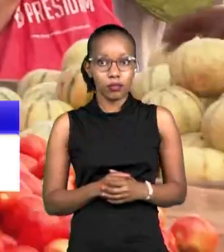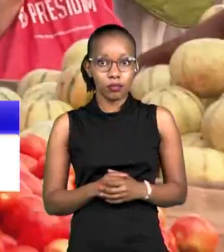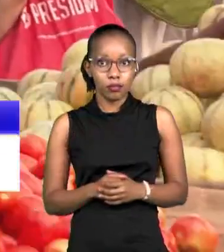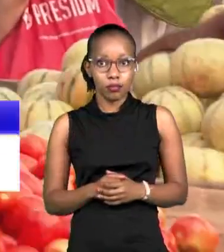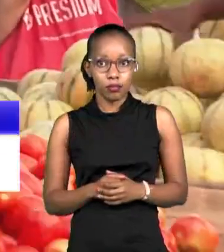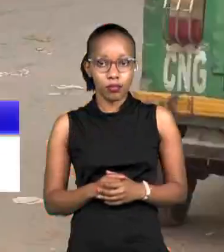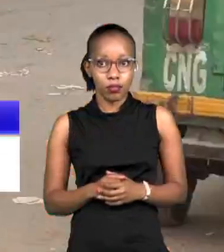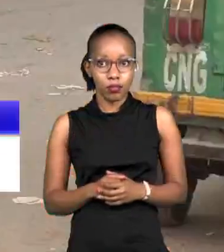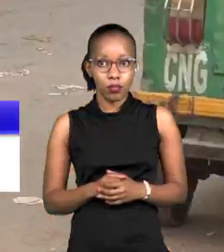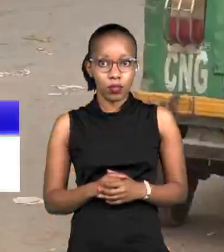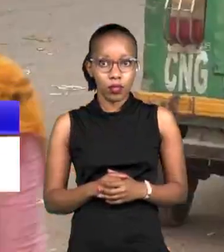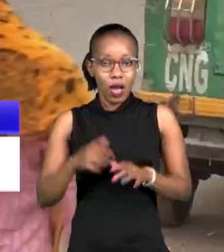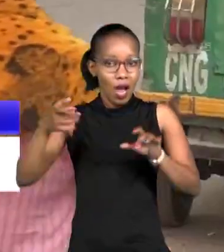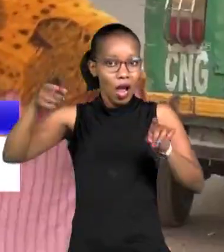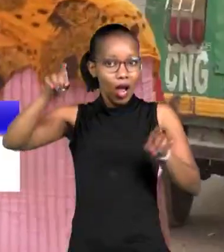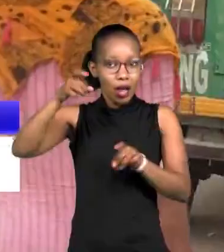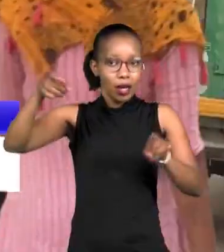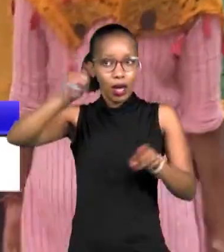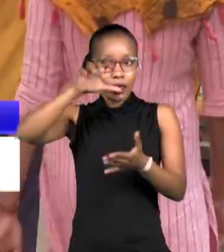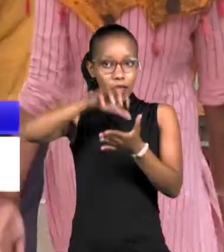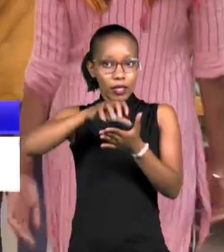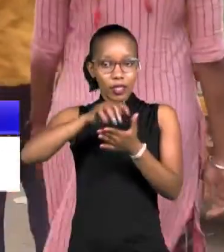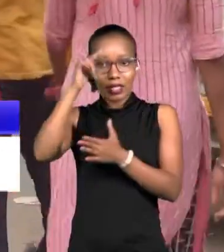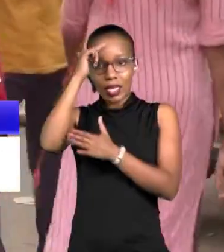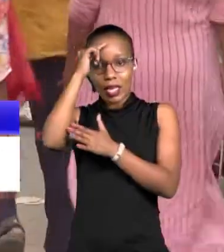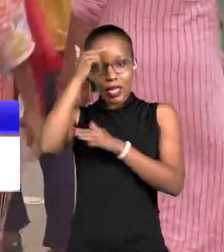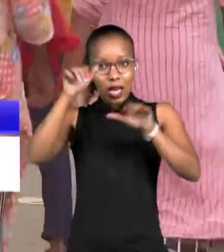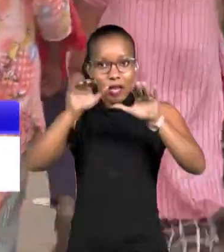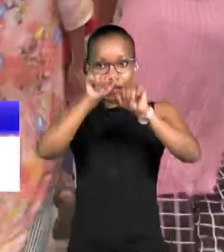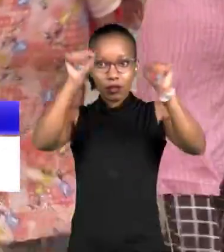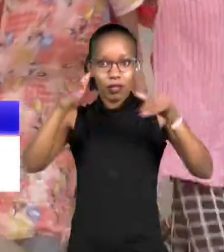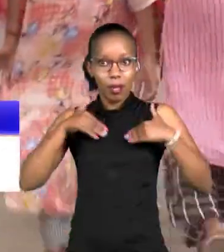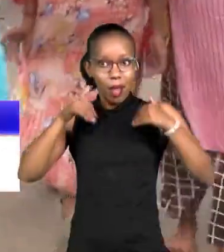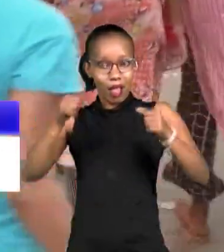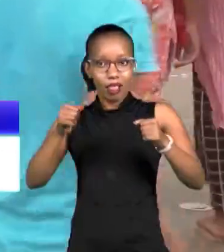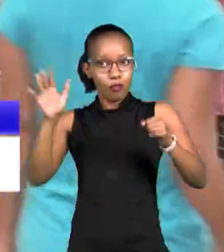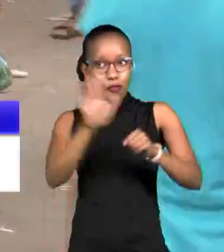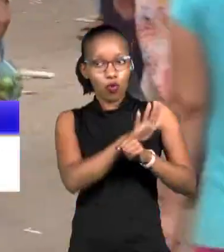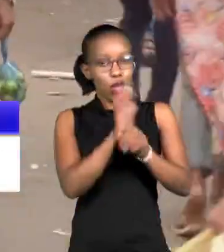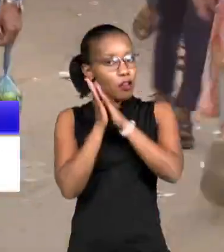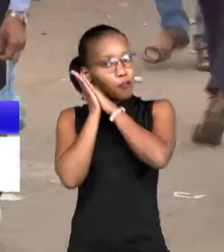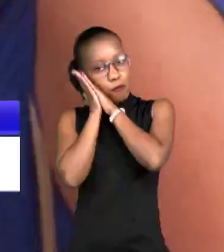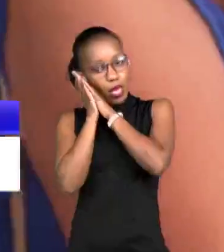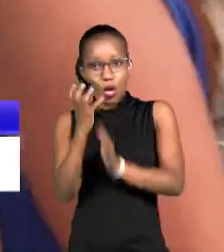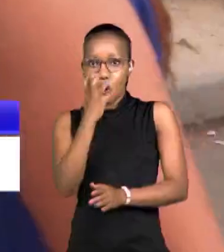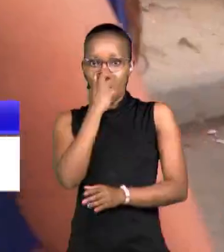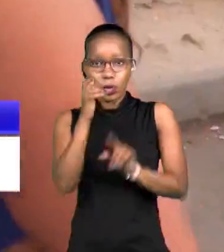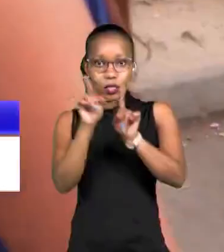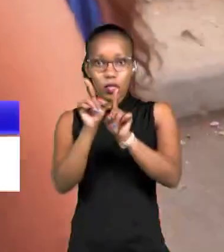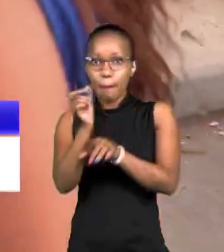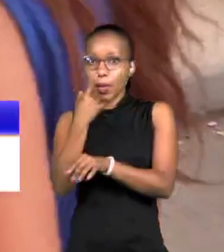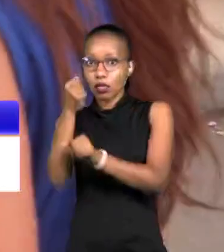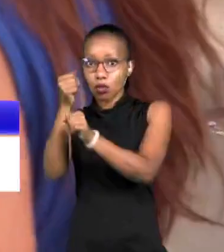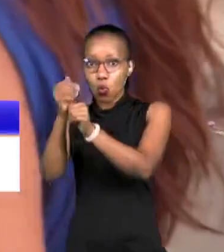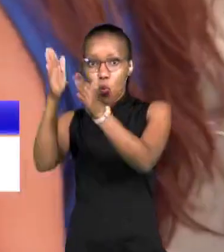The spiraling crisis continues stretching India's healthcare system beyond breaking point. Beds, oxygen and medical workers